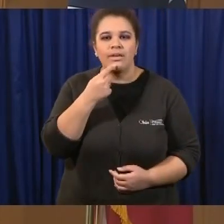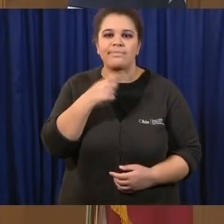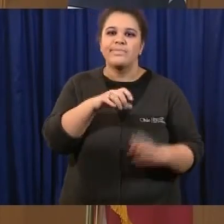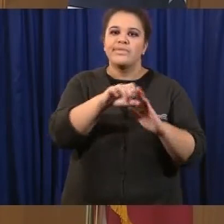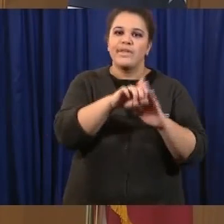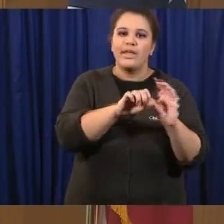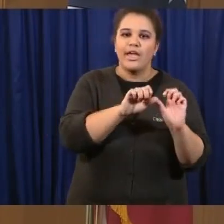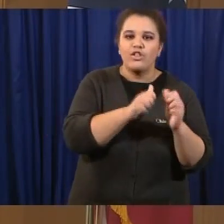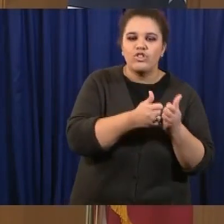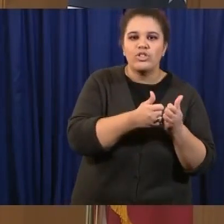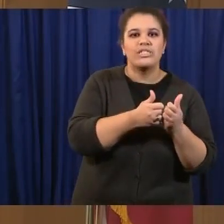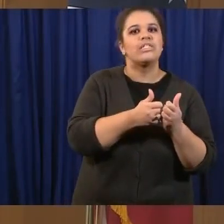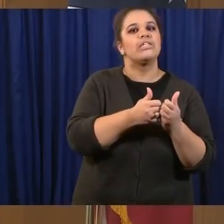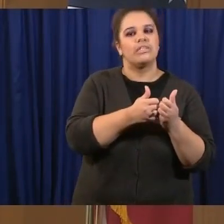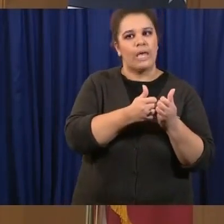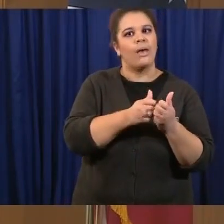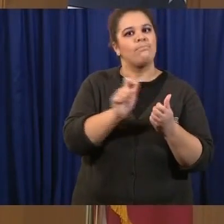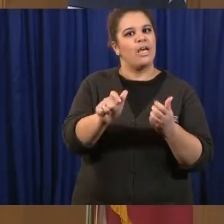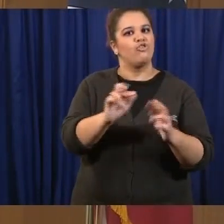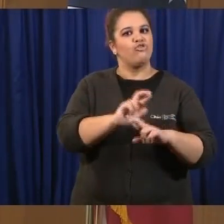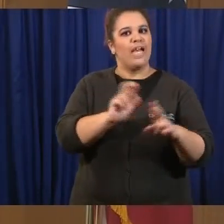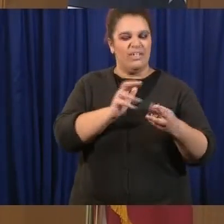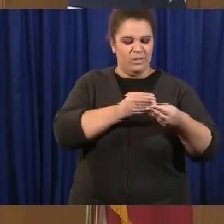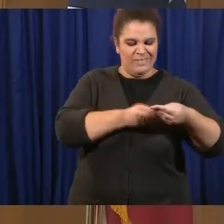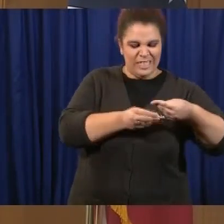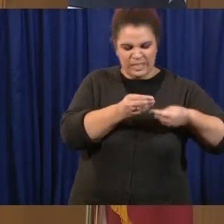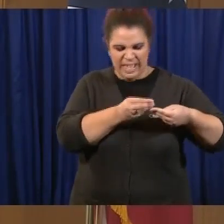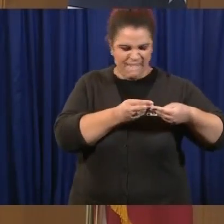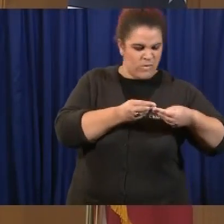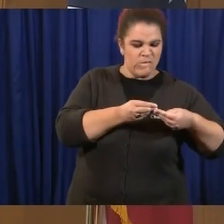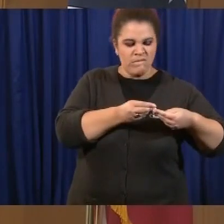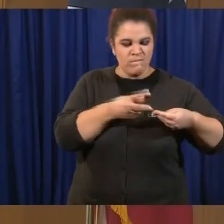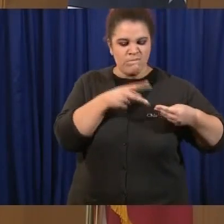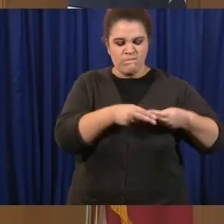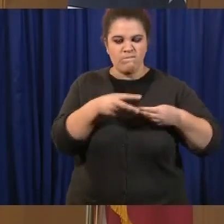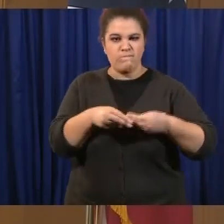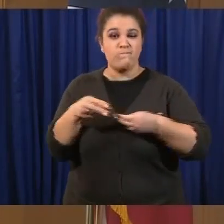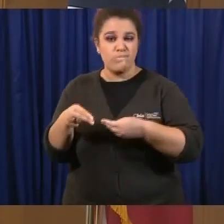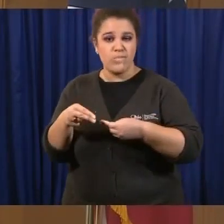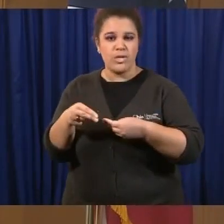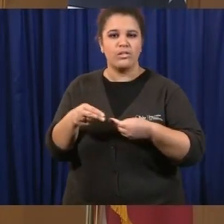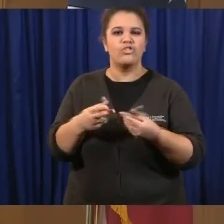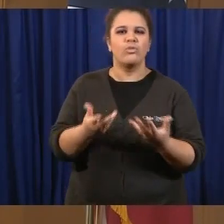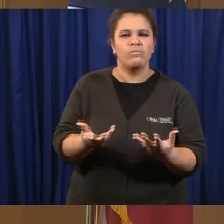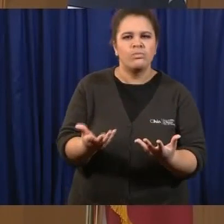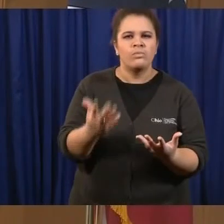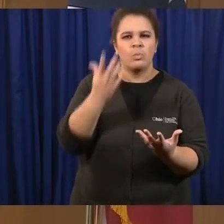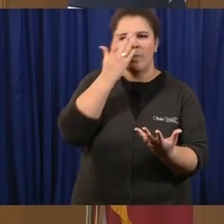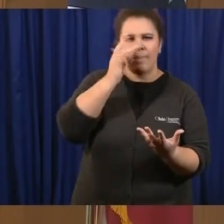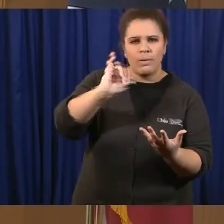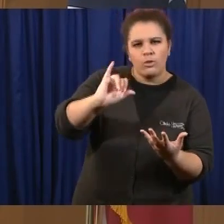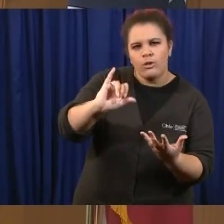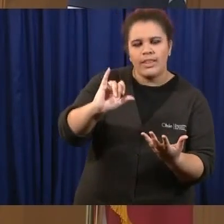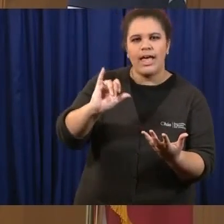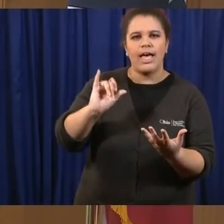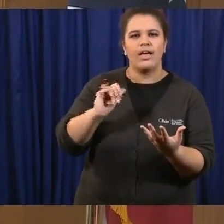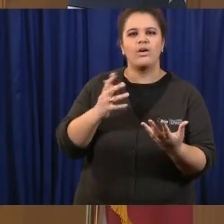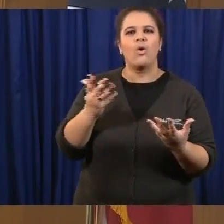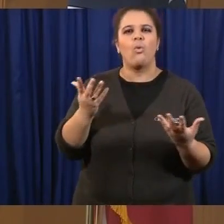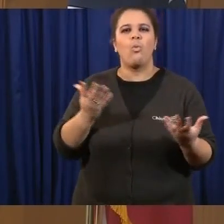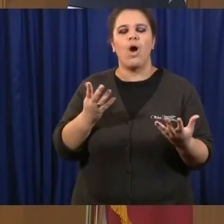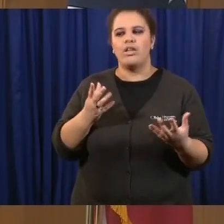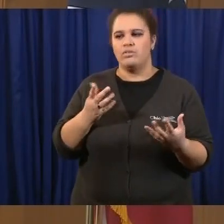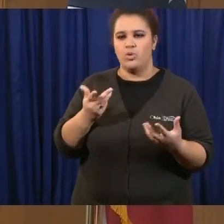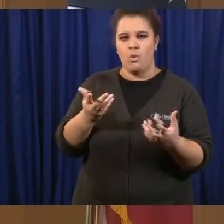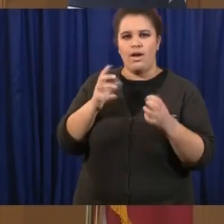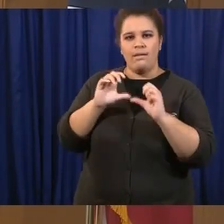cuts. Could you talk more about how that's going to be and what determinations you want the agencies to consider? And would that